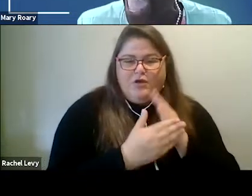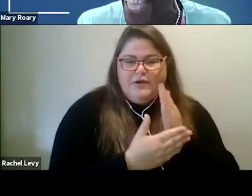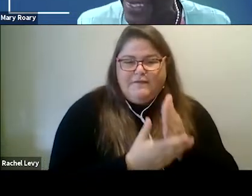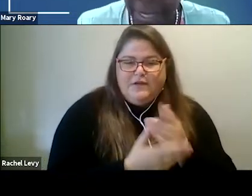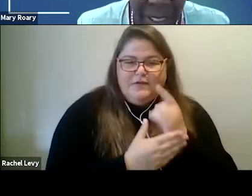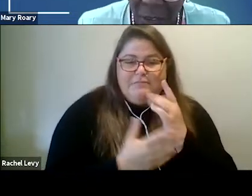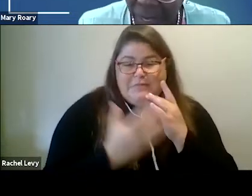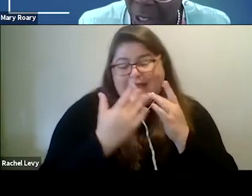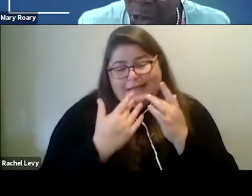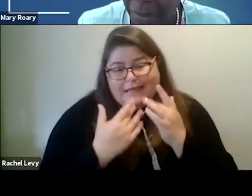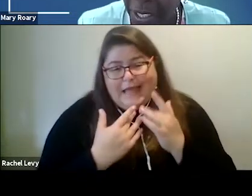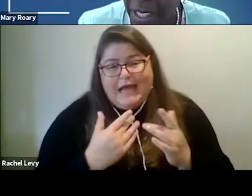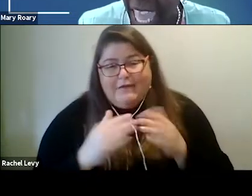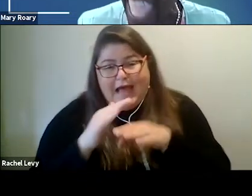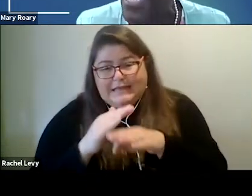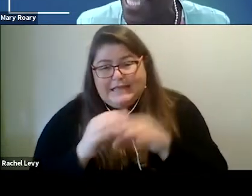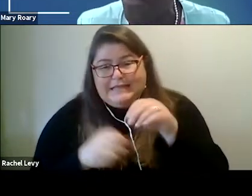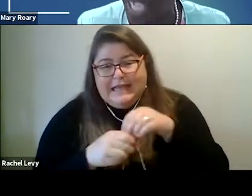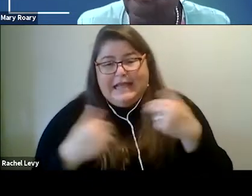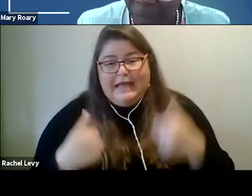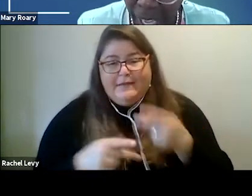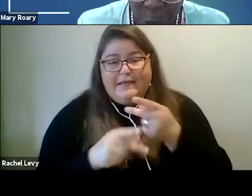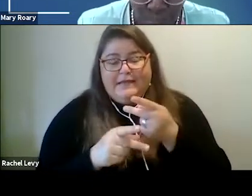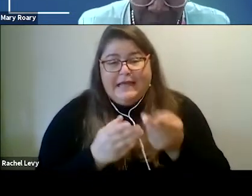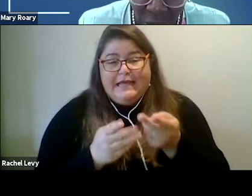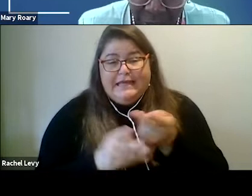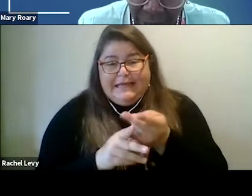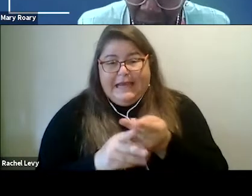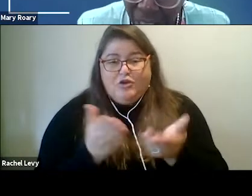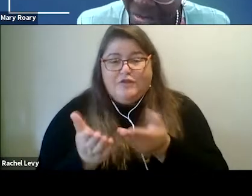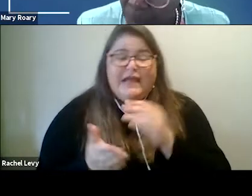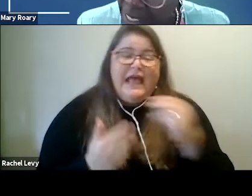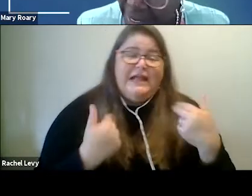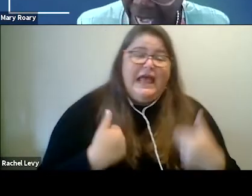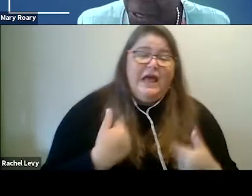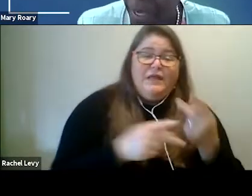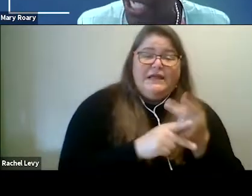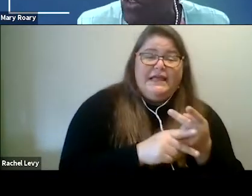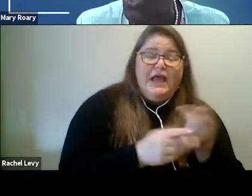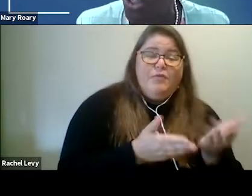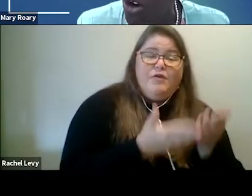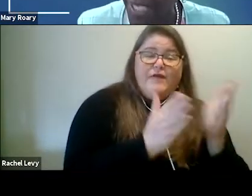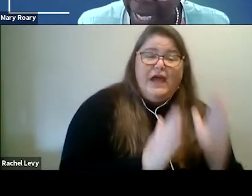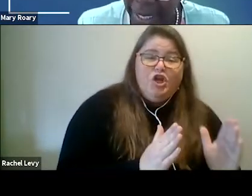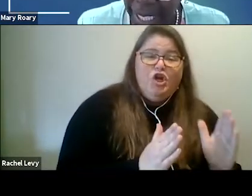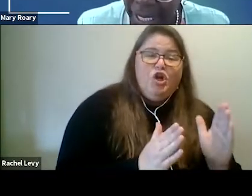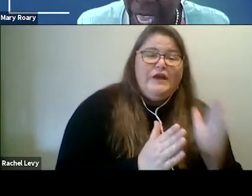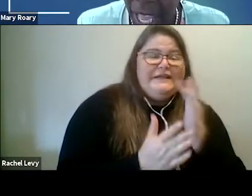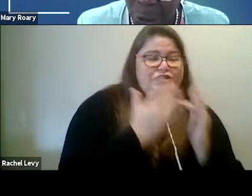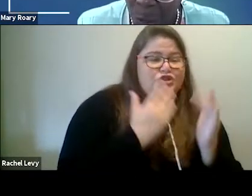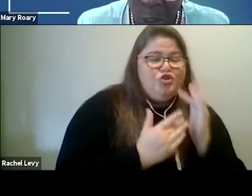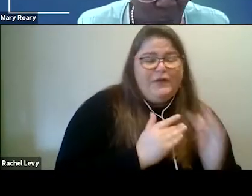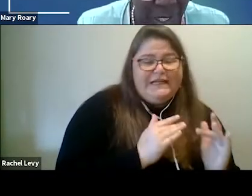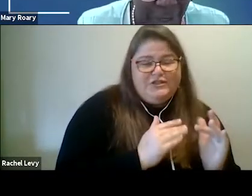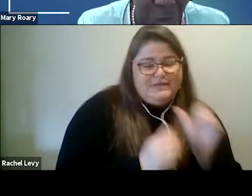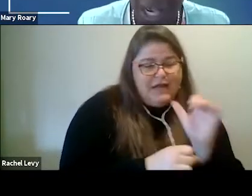lack of access in healthcare services and healthcare provider shortages that was exacerbated during COVID-19 and